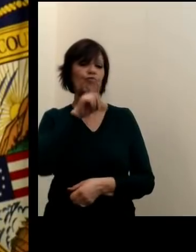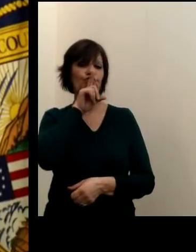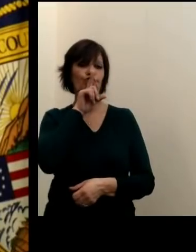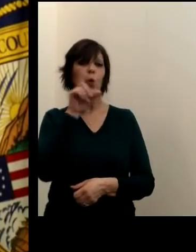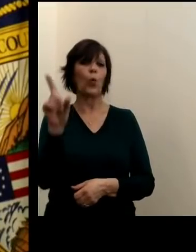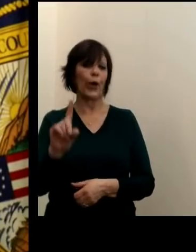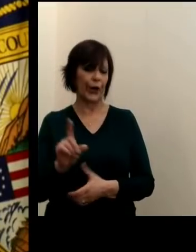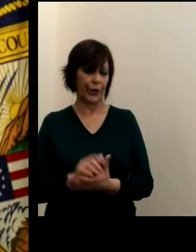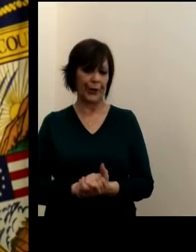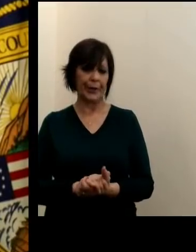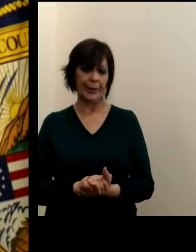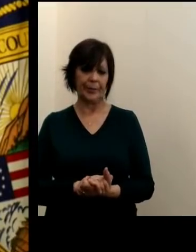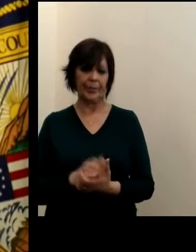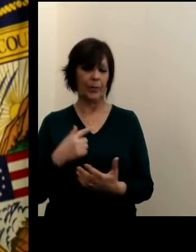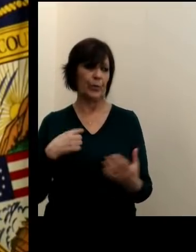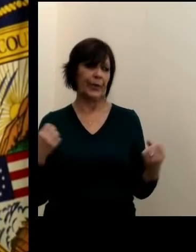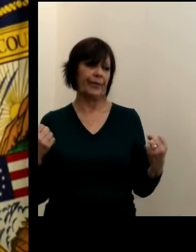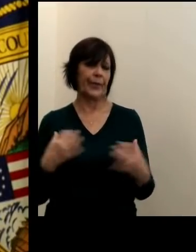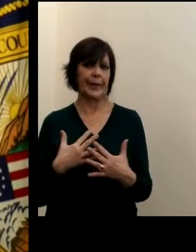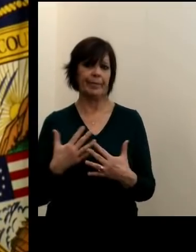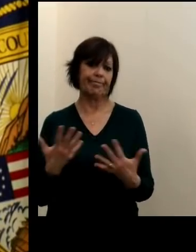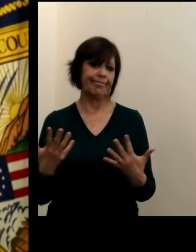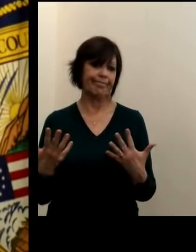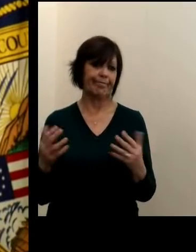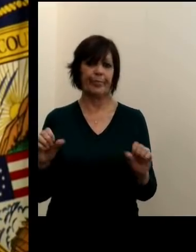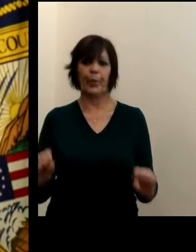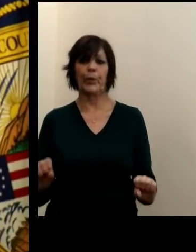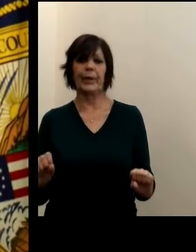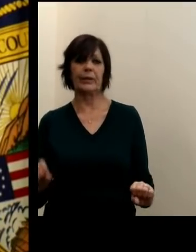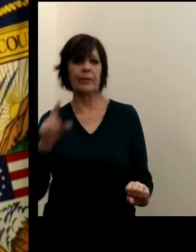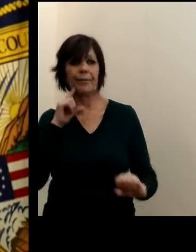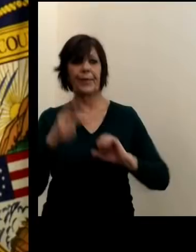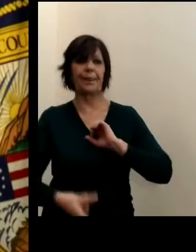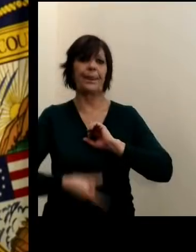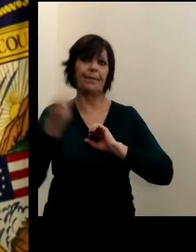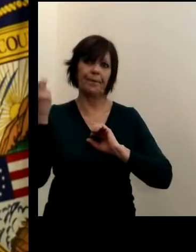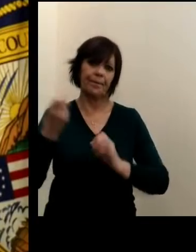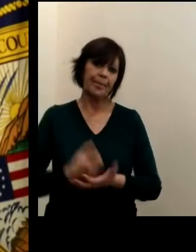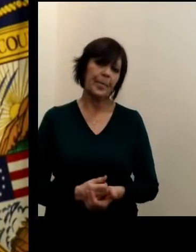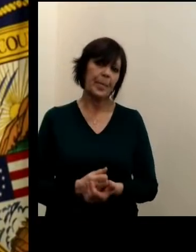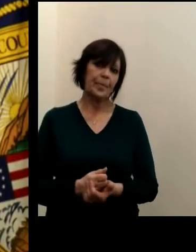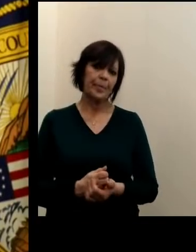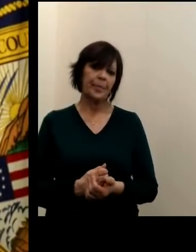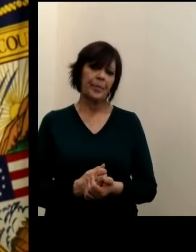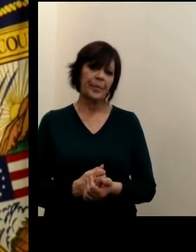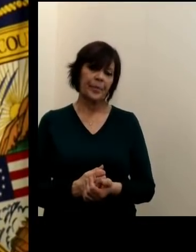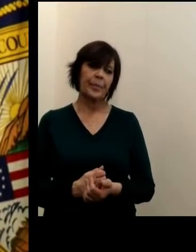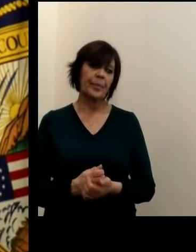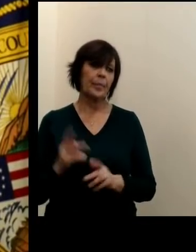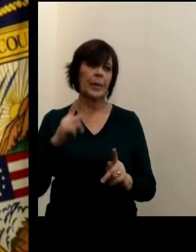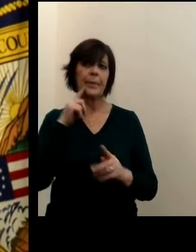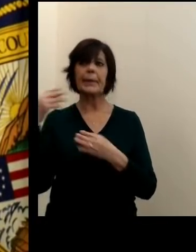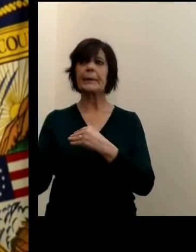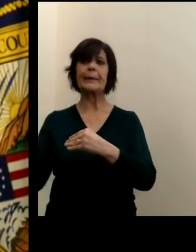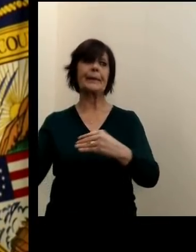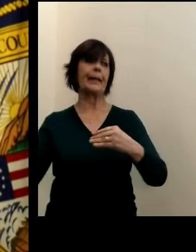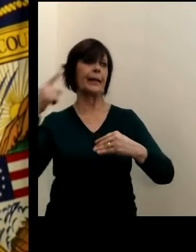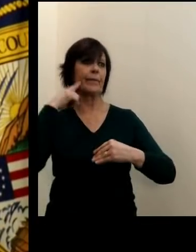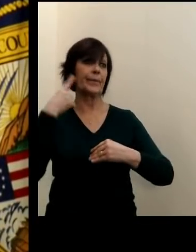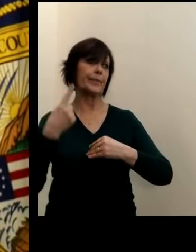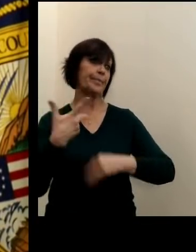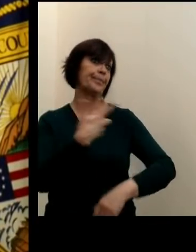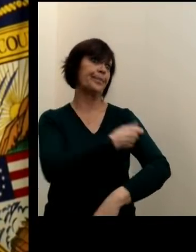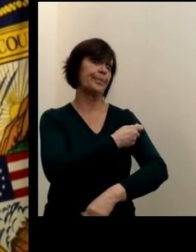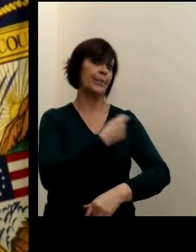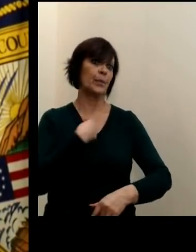publicly because we fear that of potential for theft. There is a black market out there, it appears, for doses that was